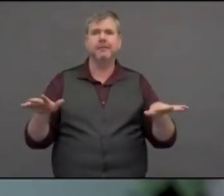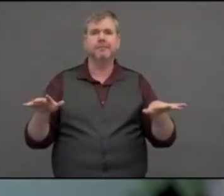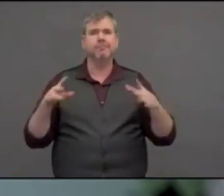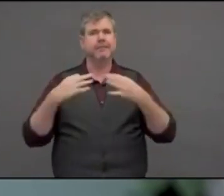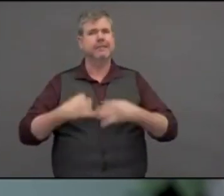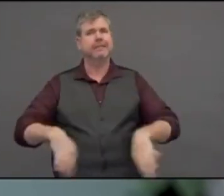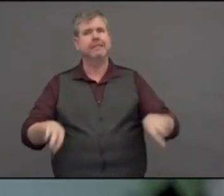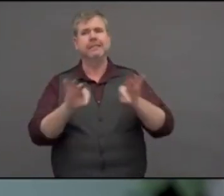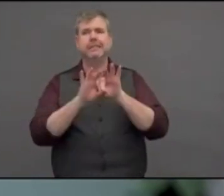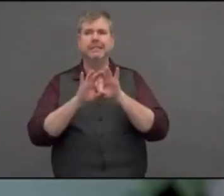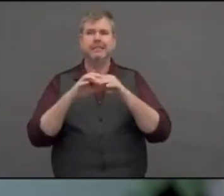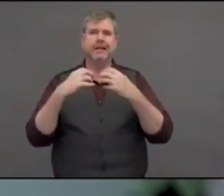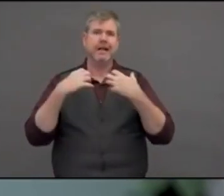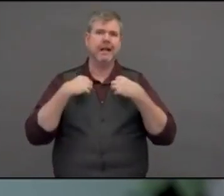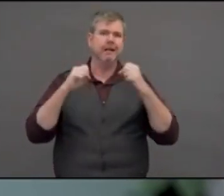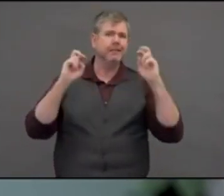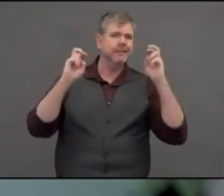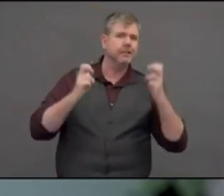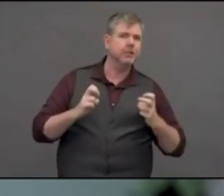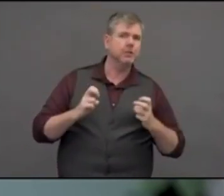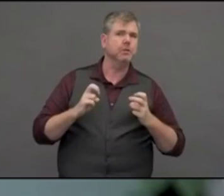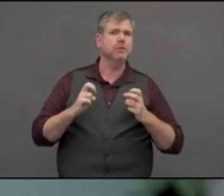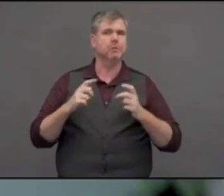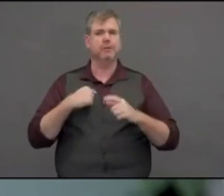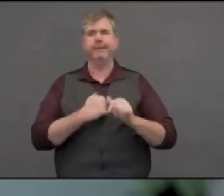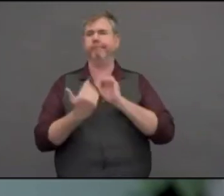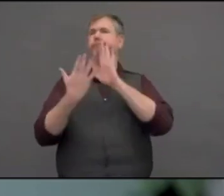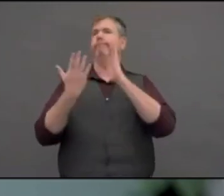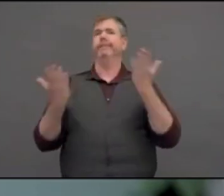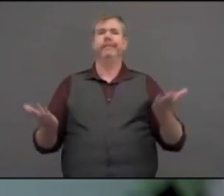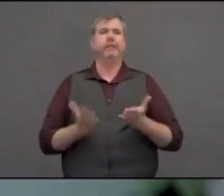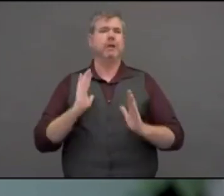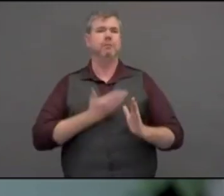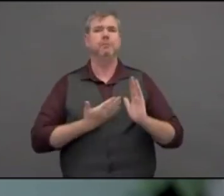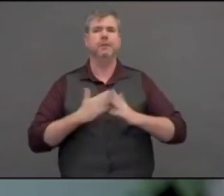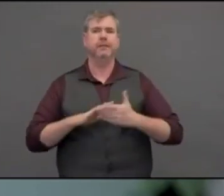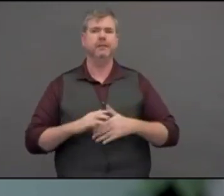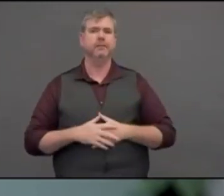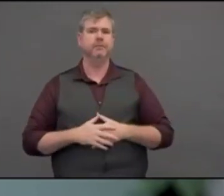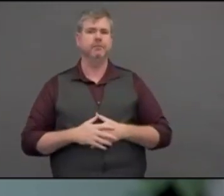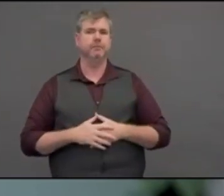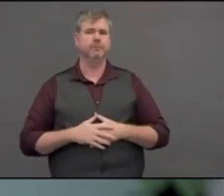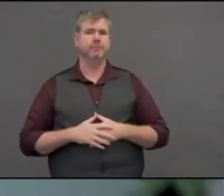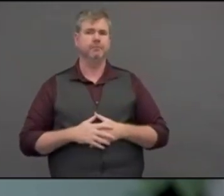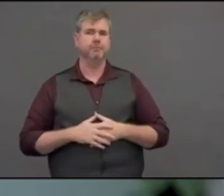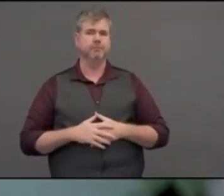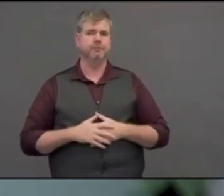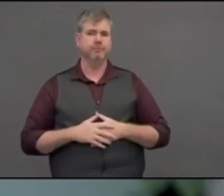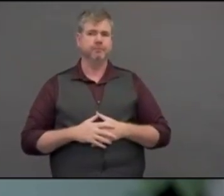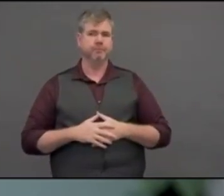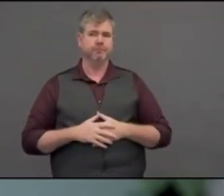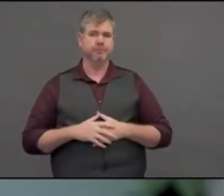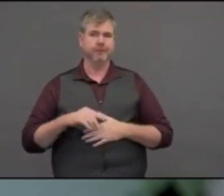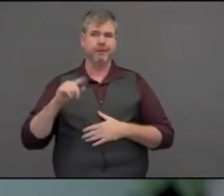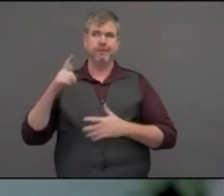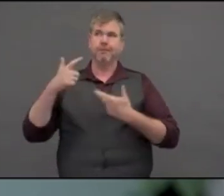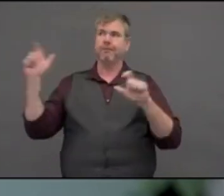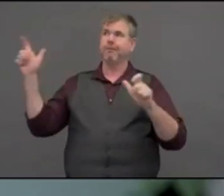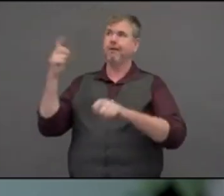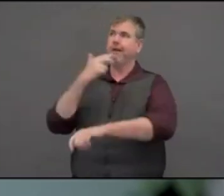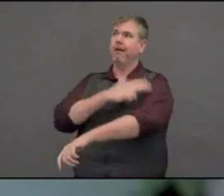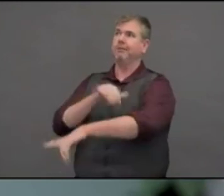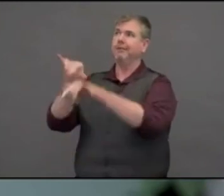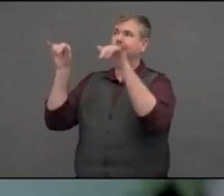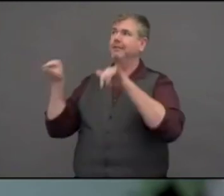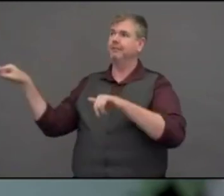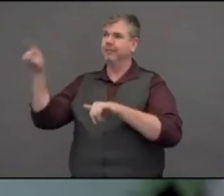so for our healthcare systems to make the investments needed to deal with that, I think is